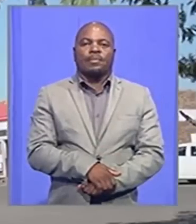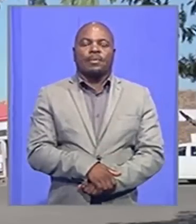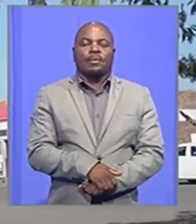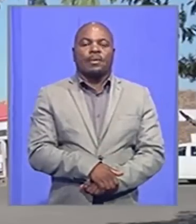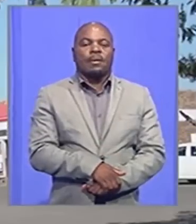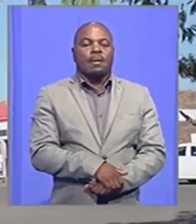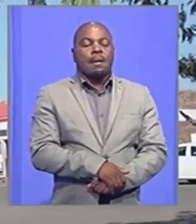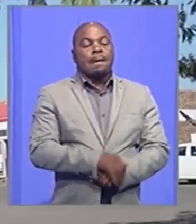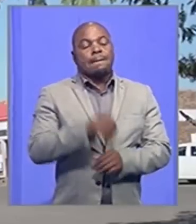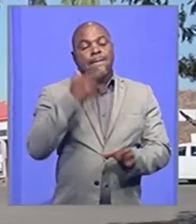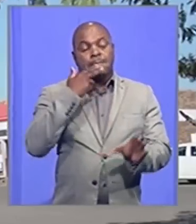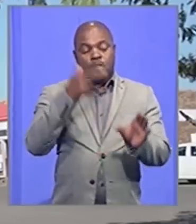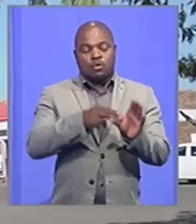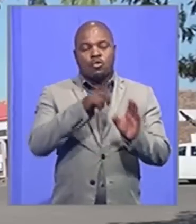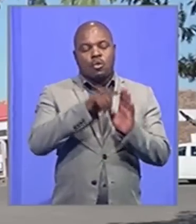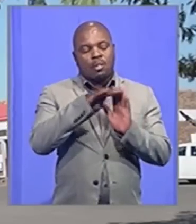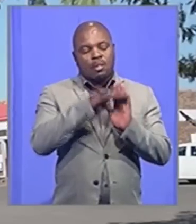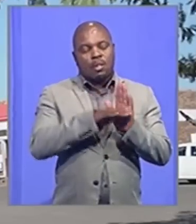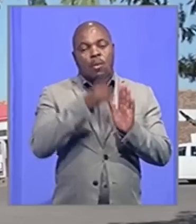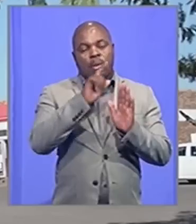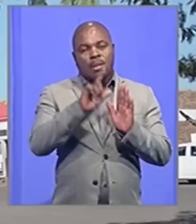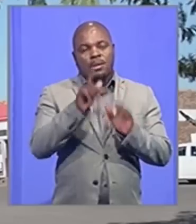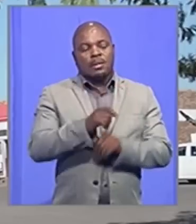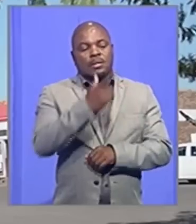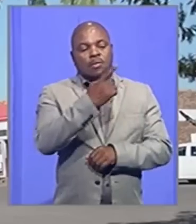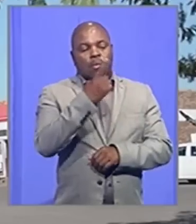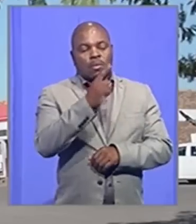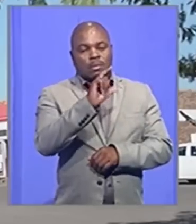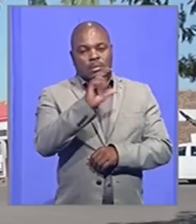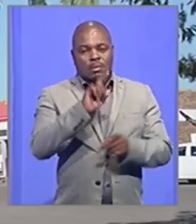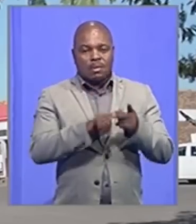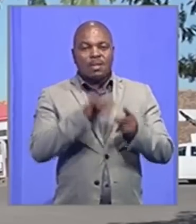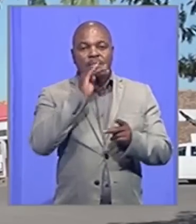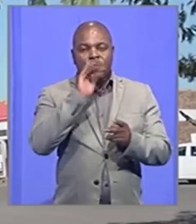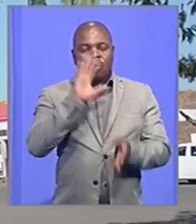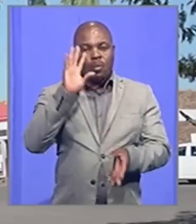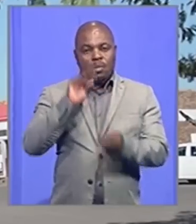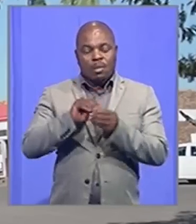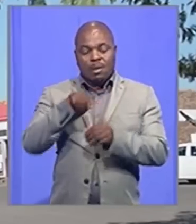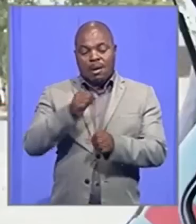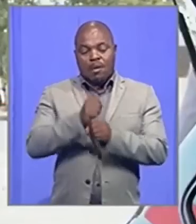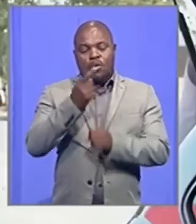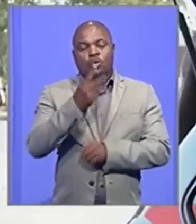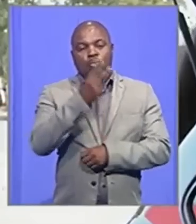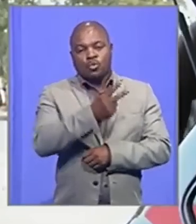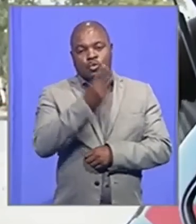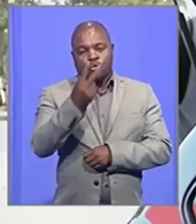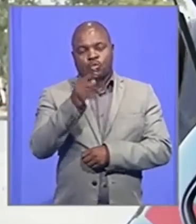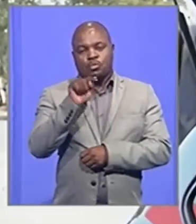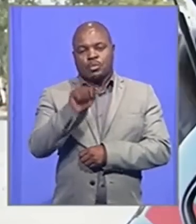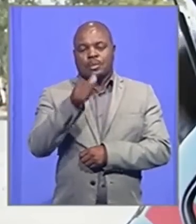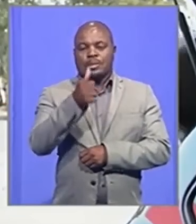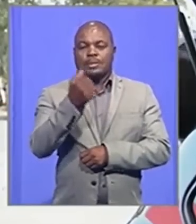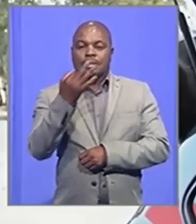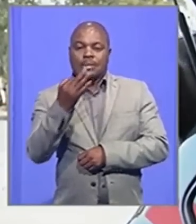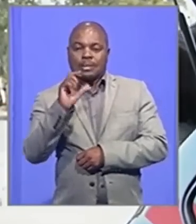Tlhotlhwa ya litara ya petrolo e tle go fokotsega ka 71 cents, mme seo se baya tlhotlhwa ya litara ya petrolo mo Gauteng go